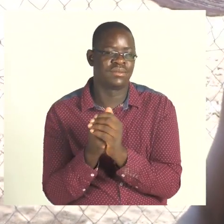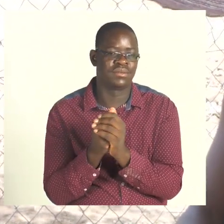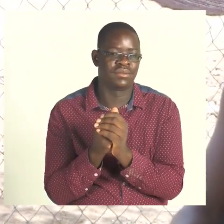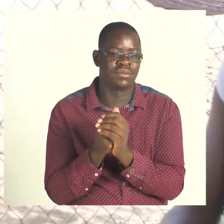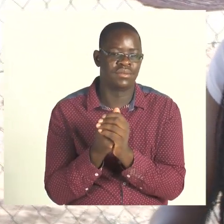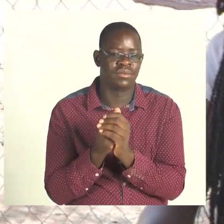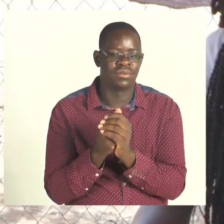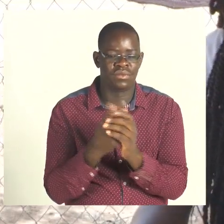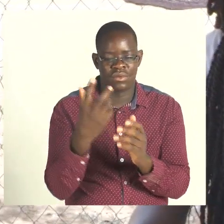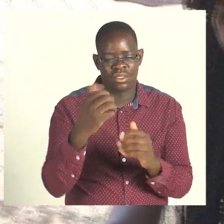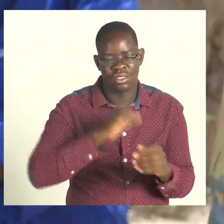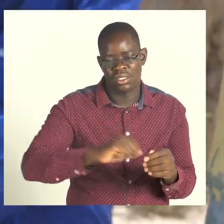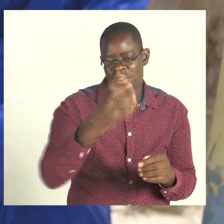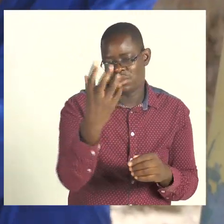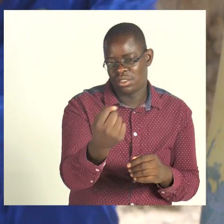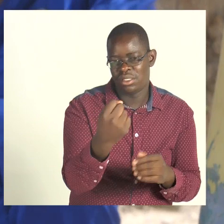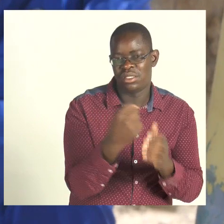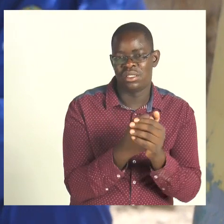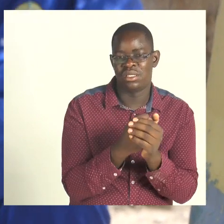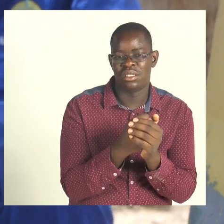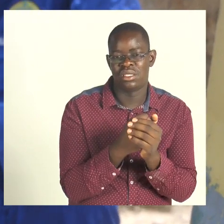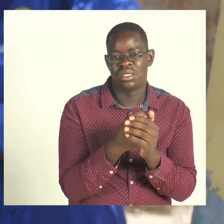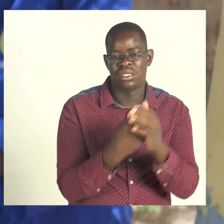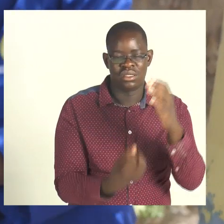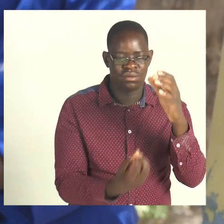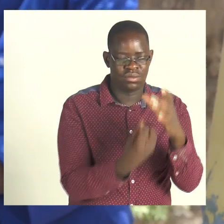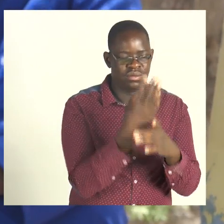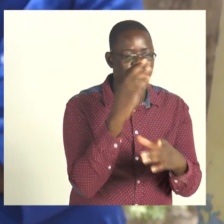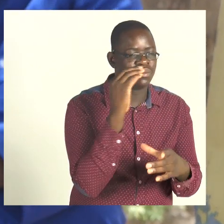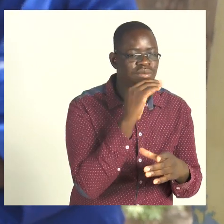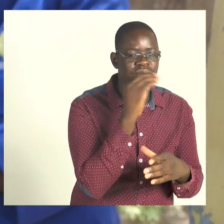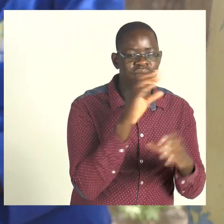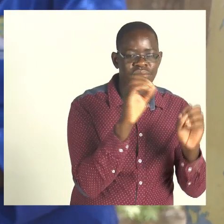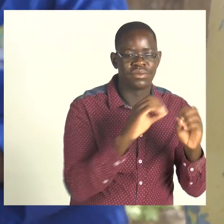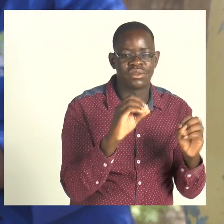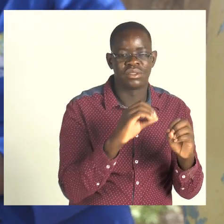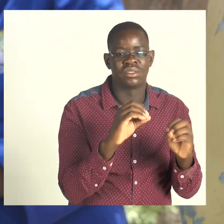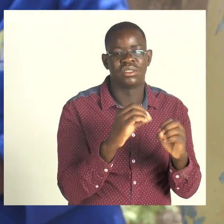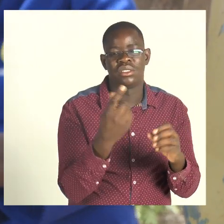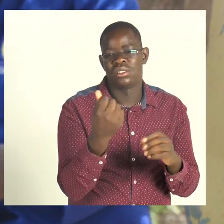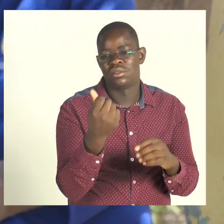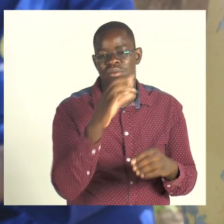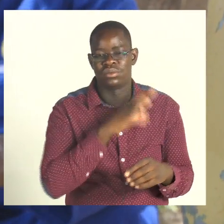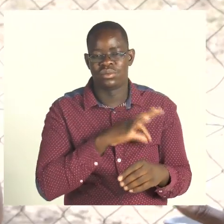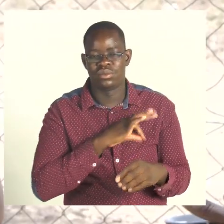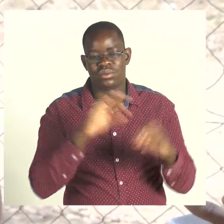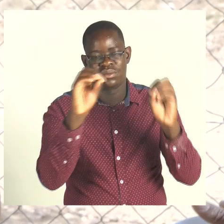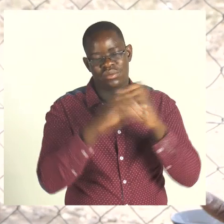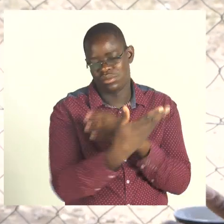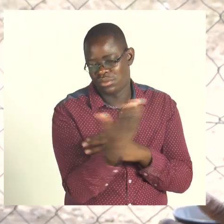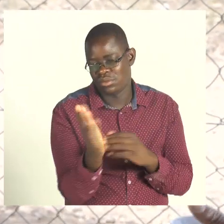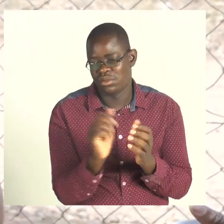The land we have does not produce enough to secure an income for us all.